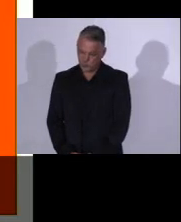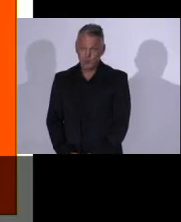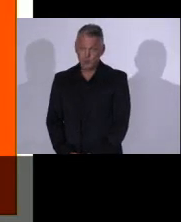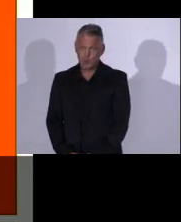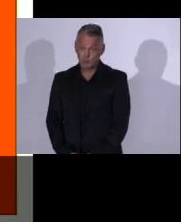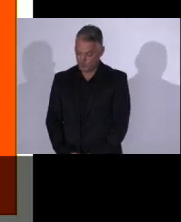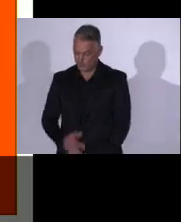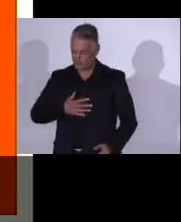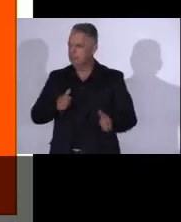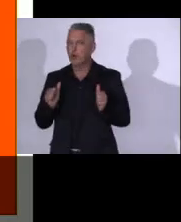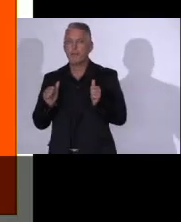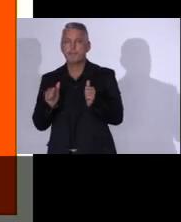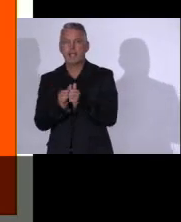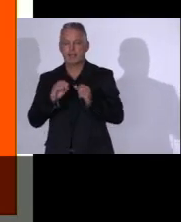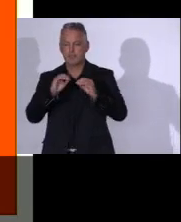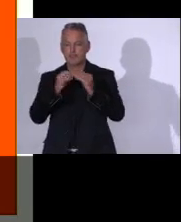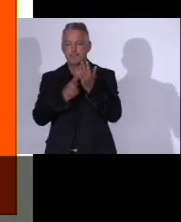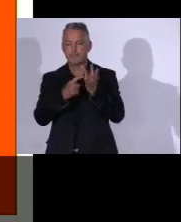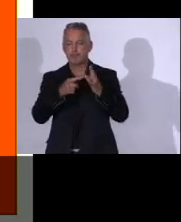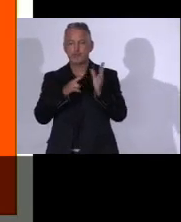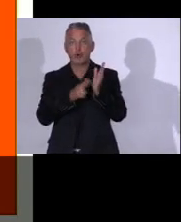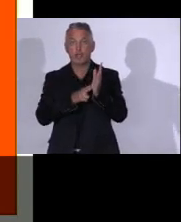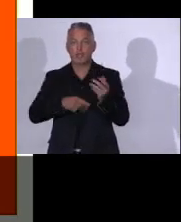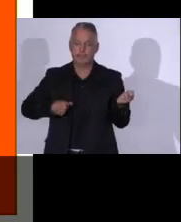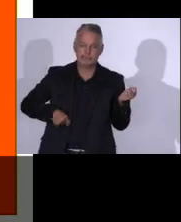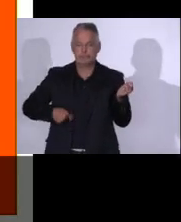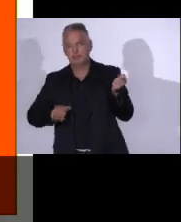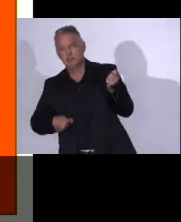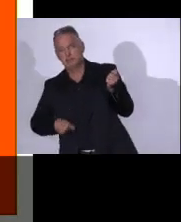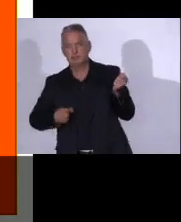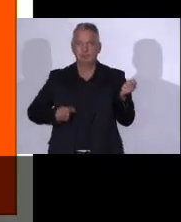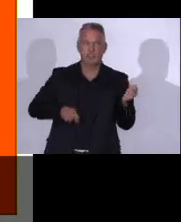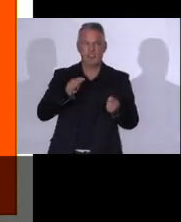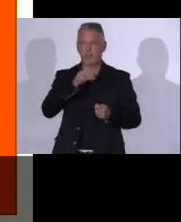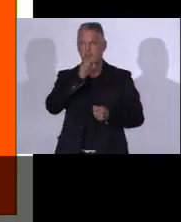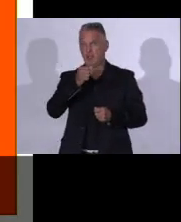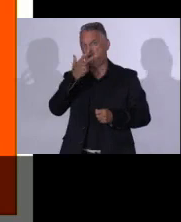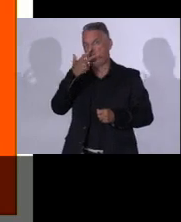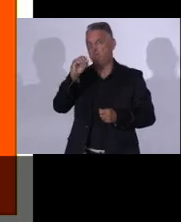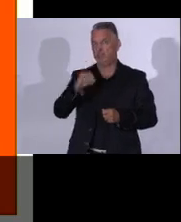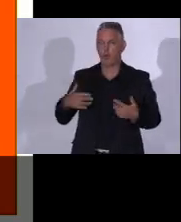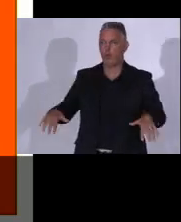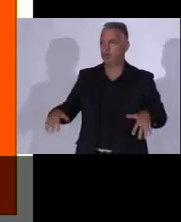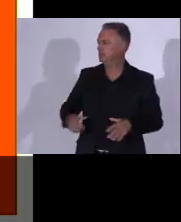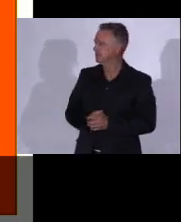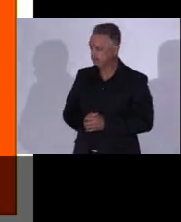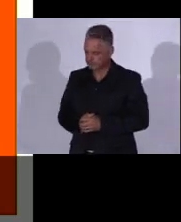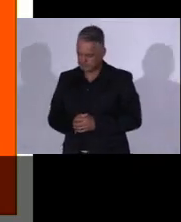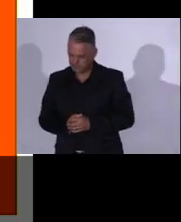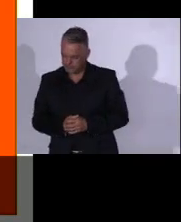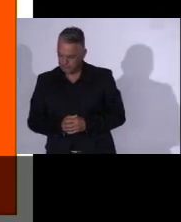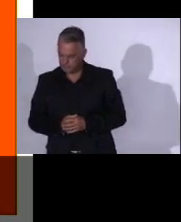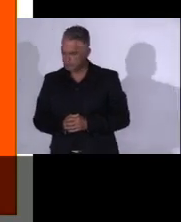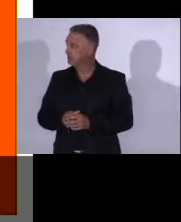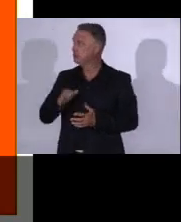asked my mate Brian on the ukulele and singing his 80-something and still a disgrace, so that's good. So what we're